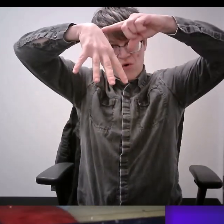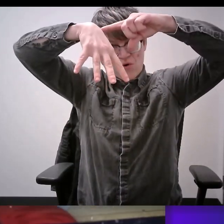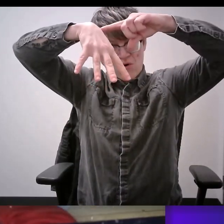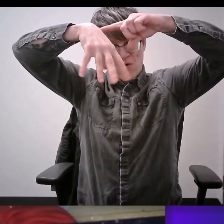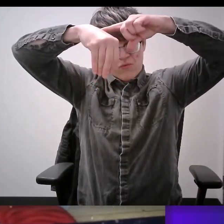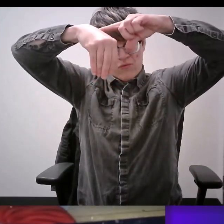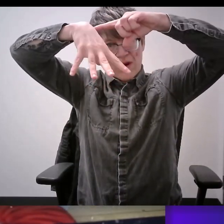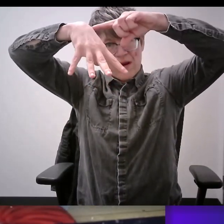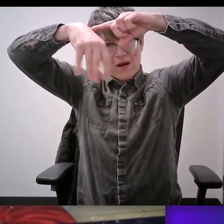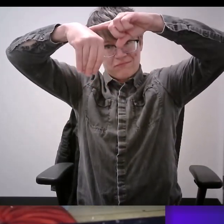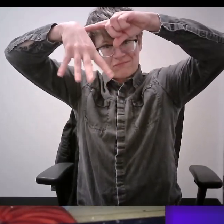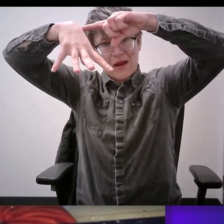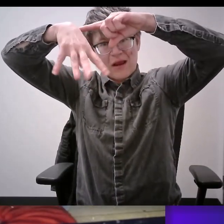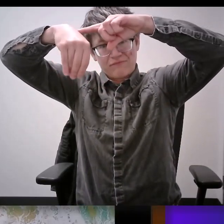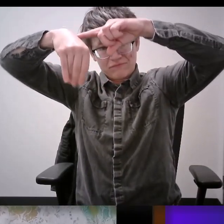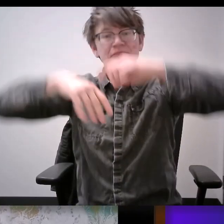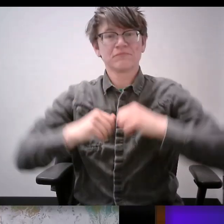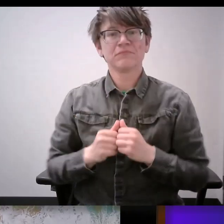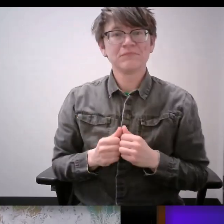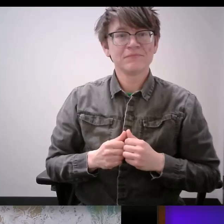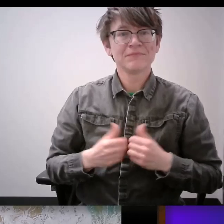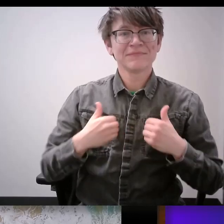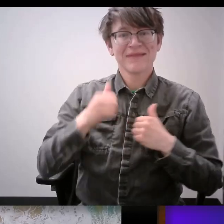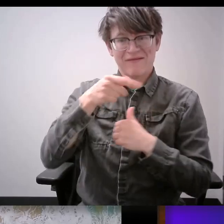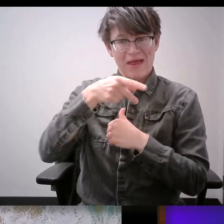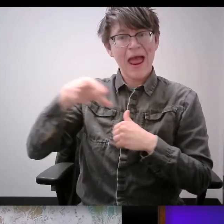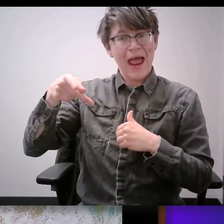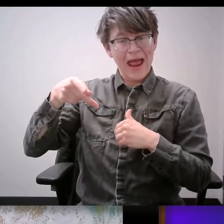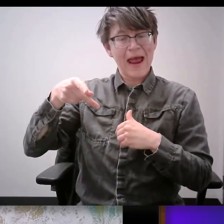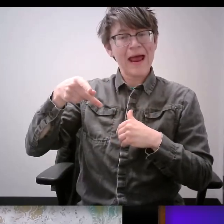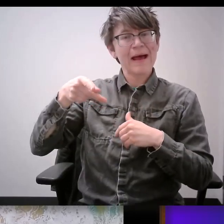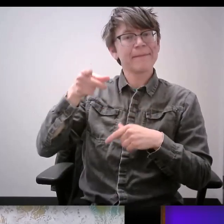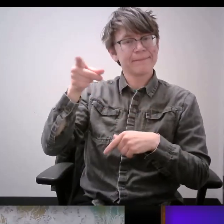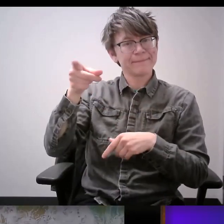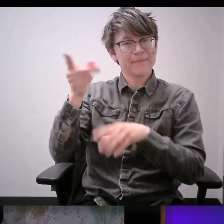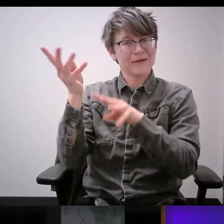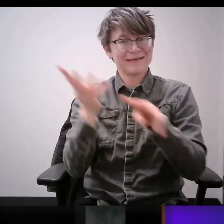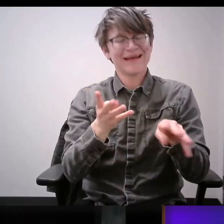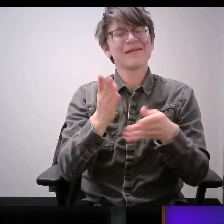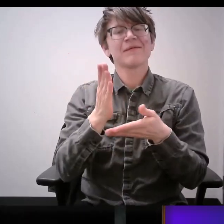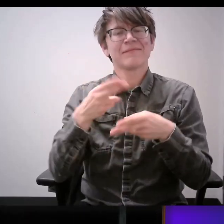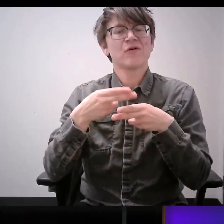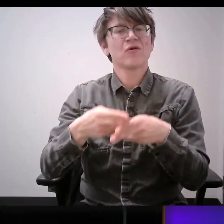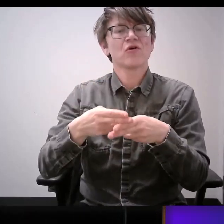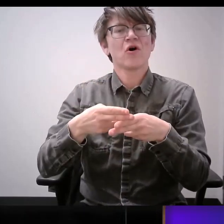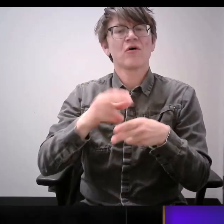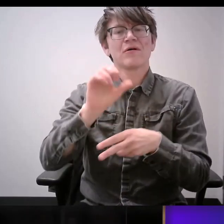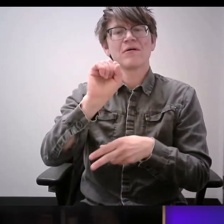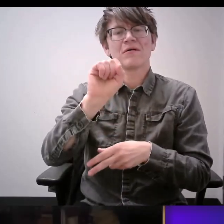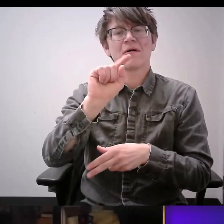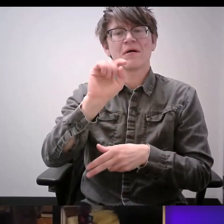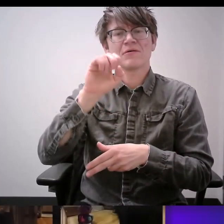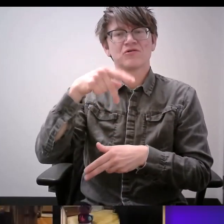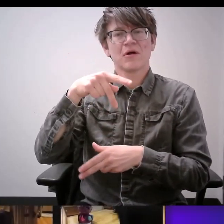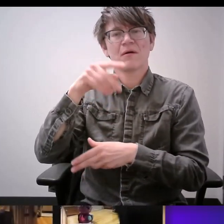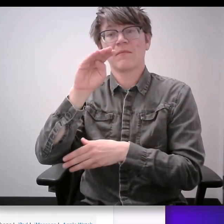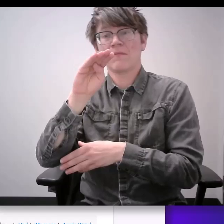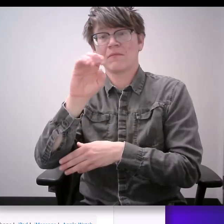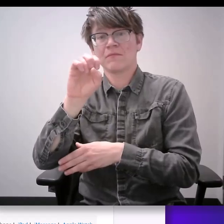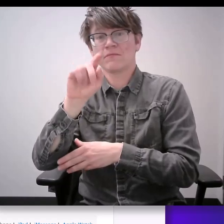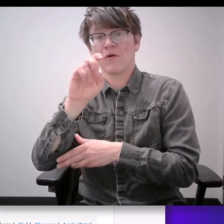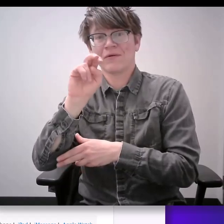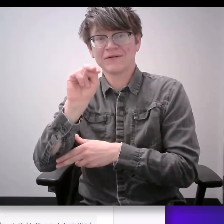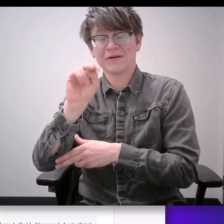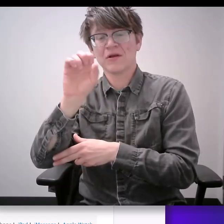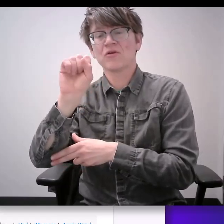convenient setup here to do it. We have an app on the iPad that we downloaded called Stop Motion Studio, and this is what I recommend that you do right